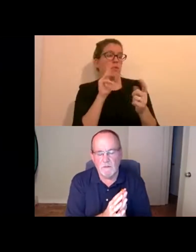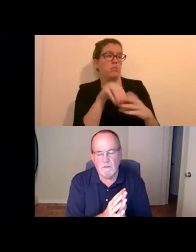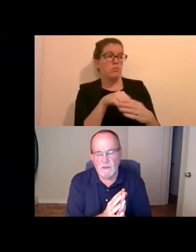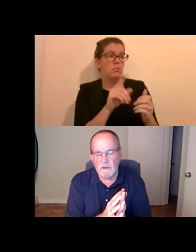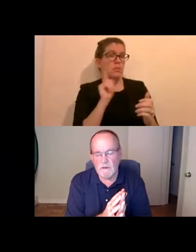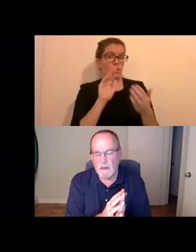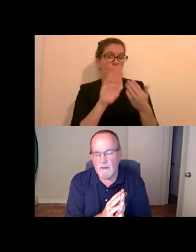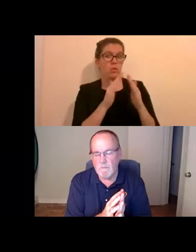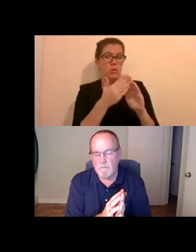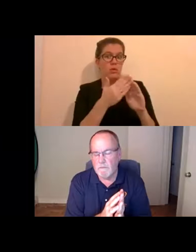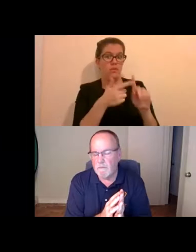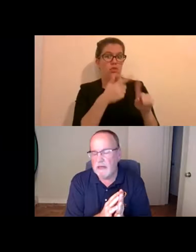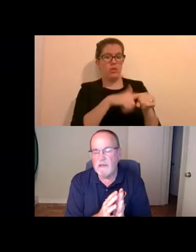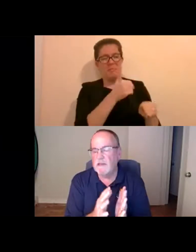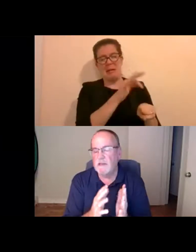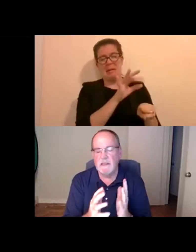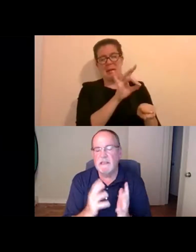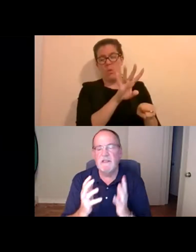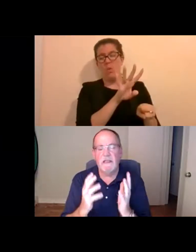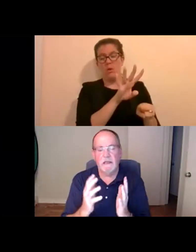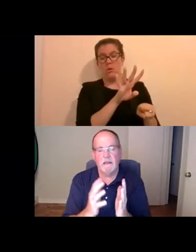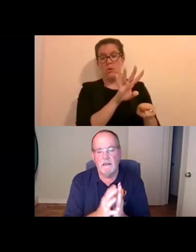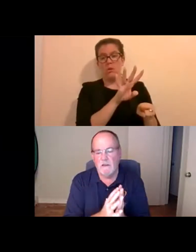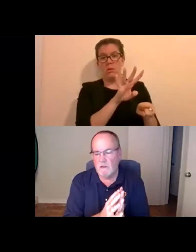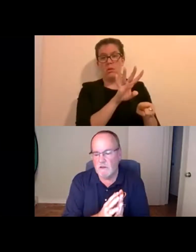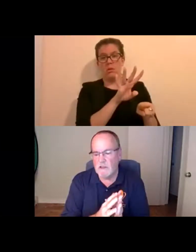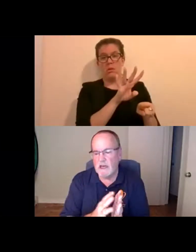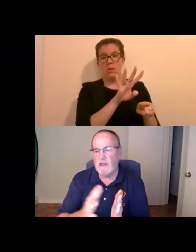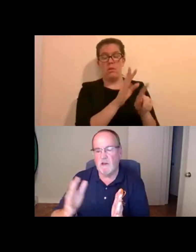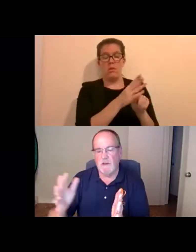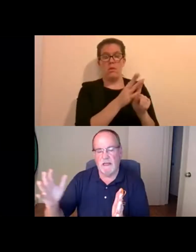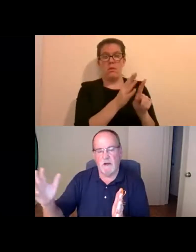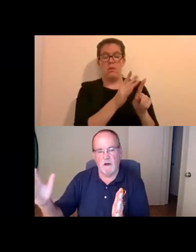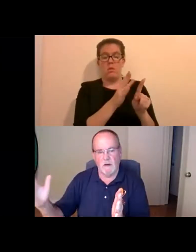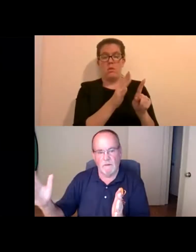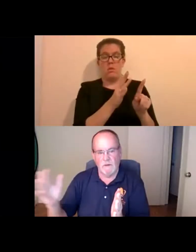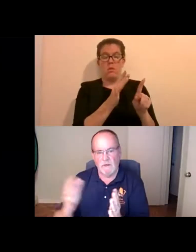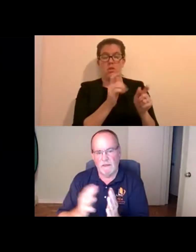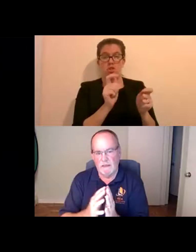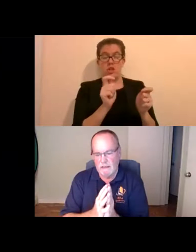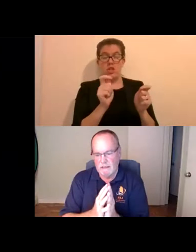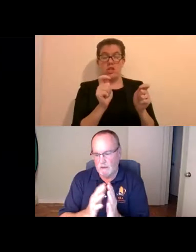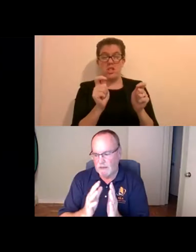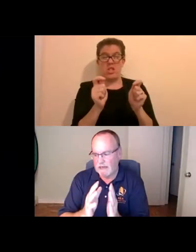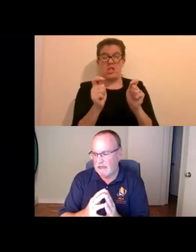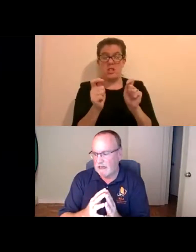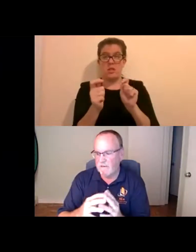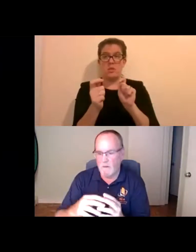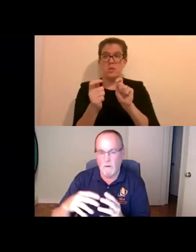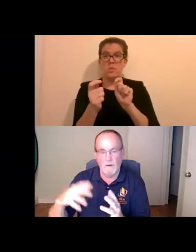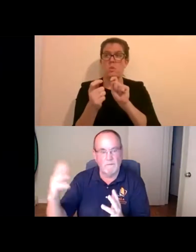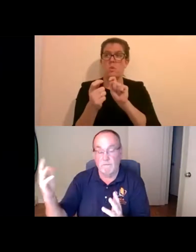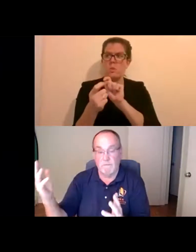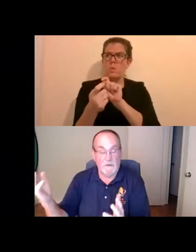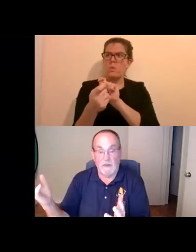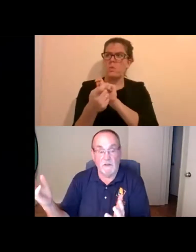just the amazing, dizzying changes that occurred between